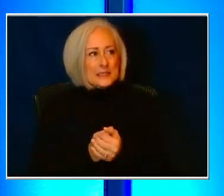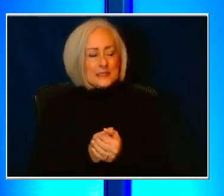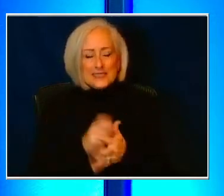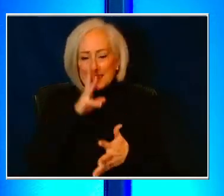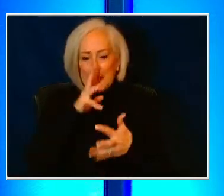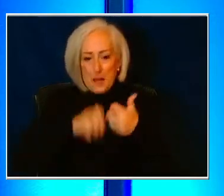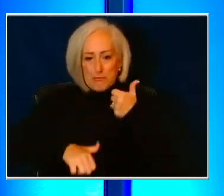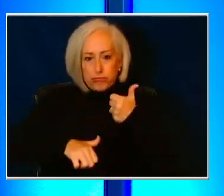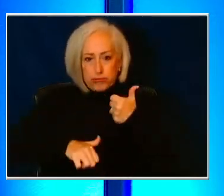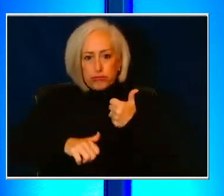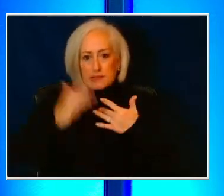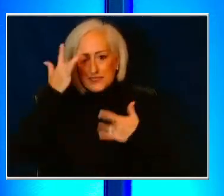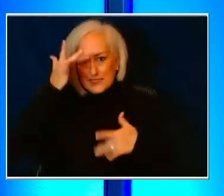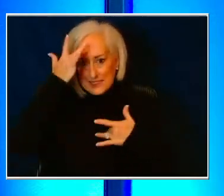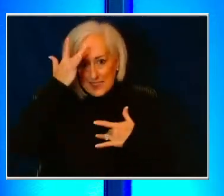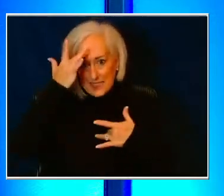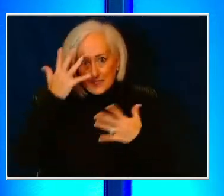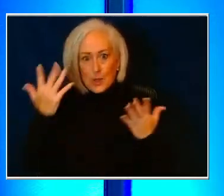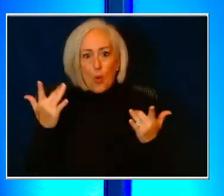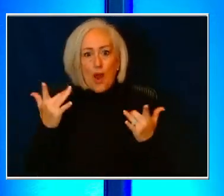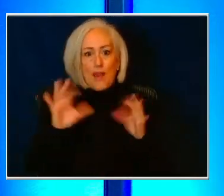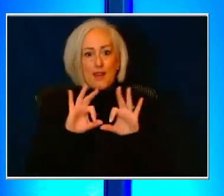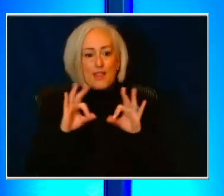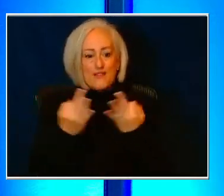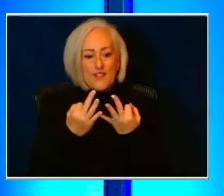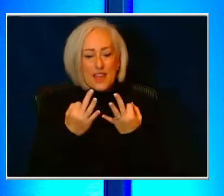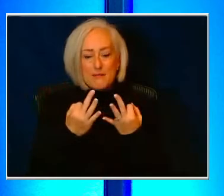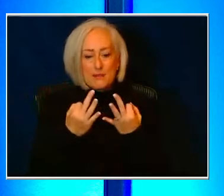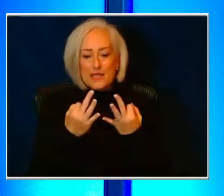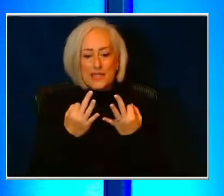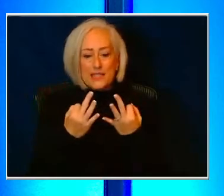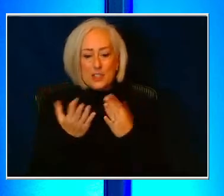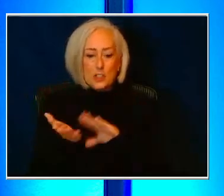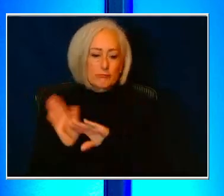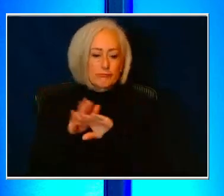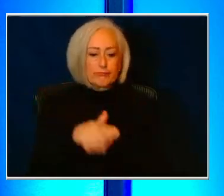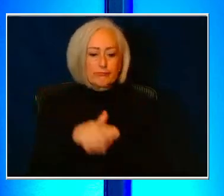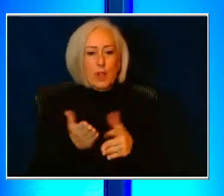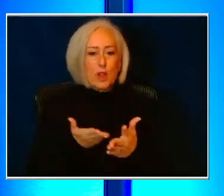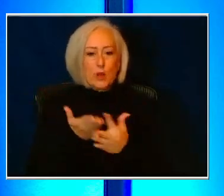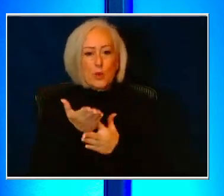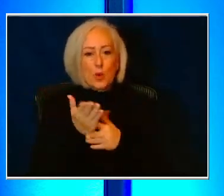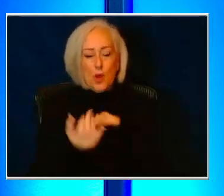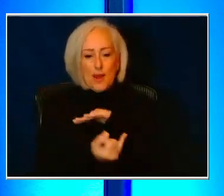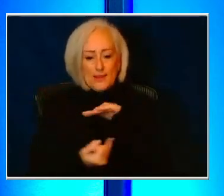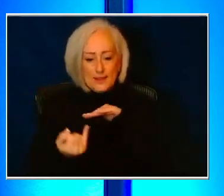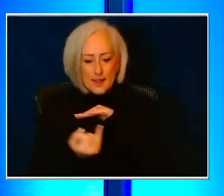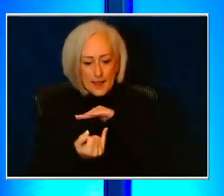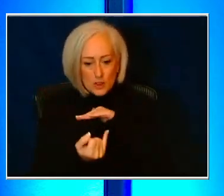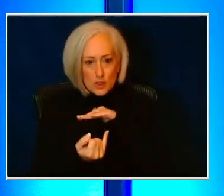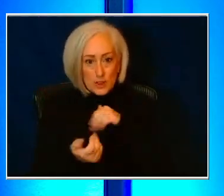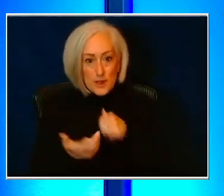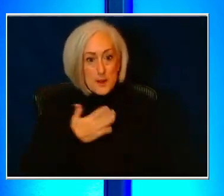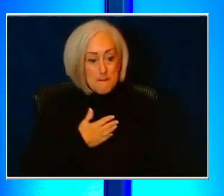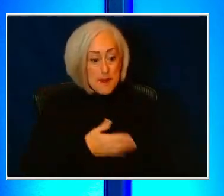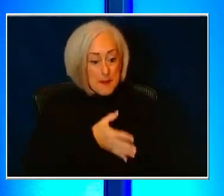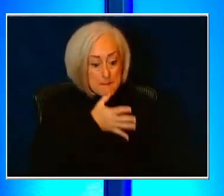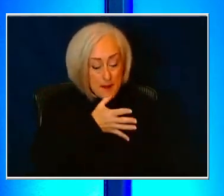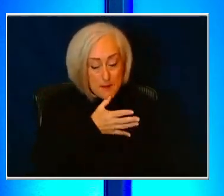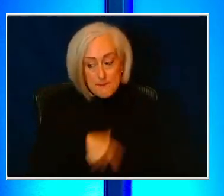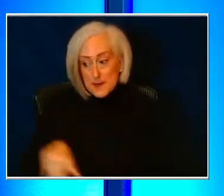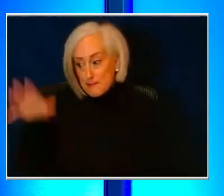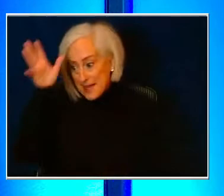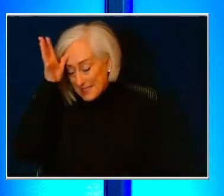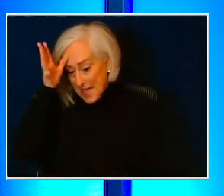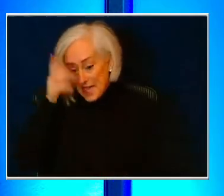it will take down a family through isolation. And my mom and I and my dad, when he could still have this conversation, we all